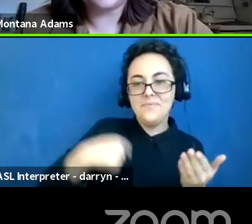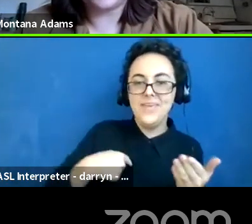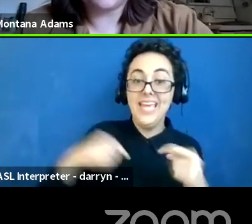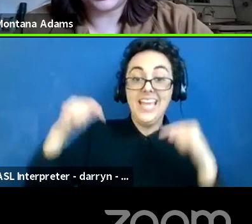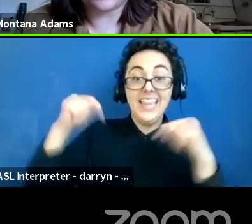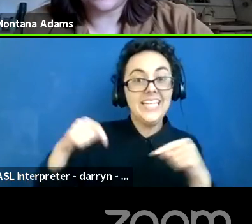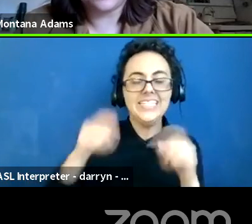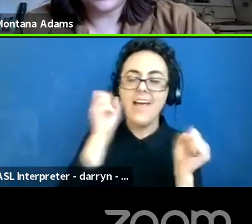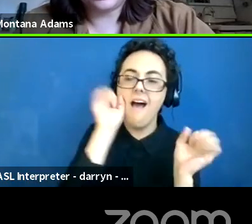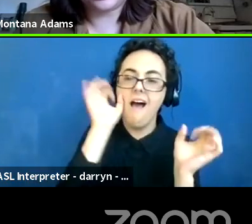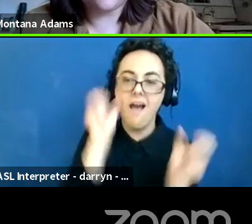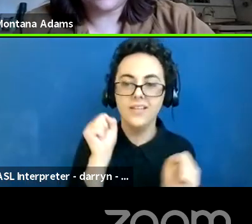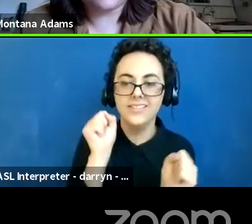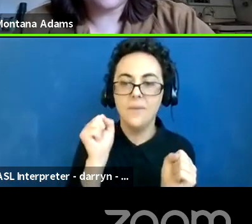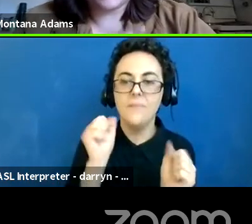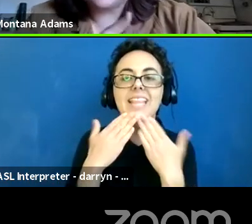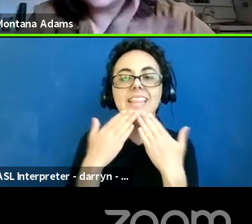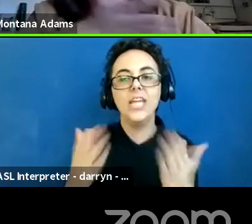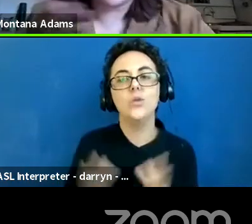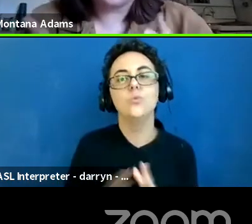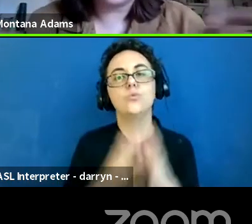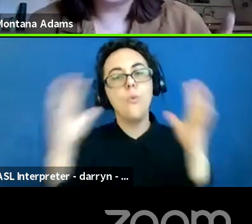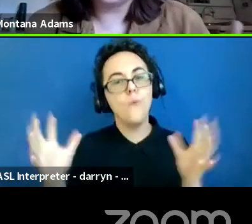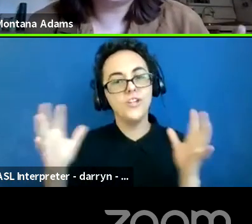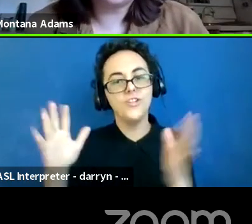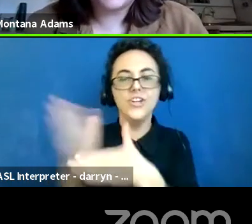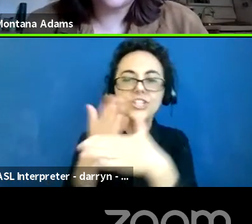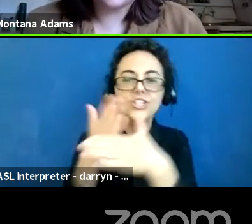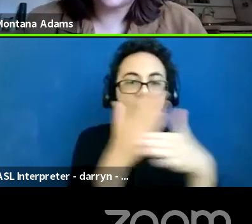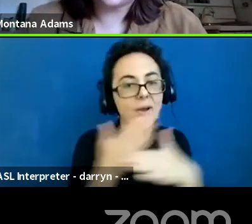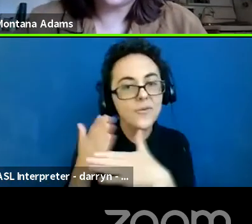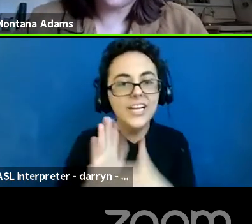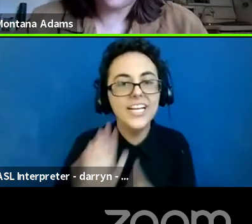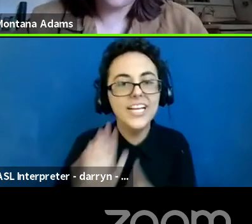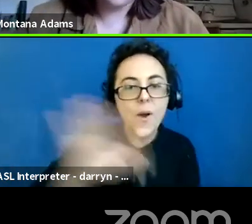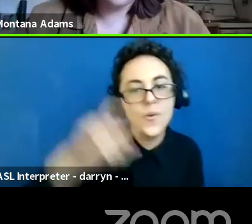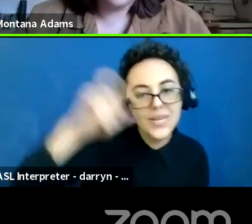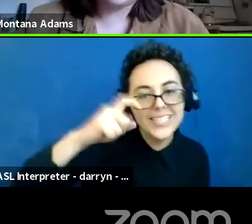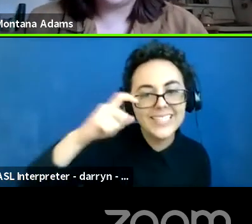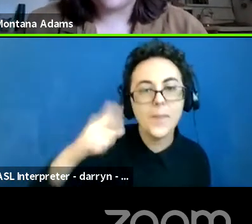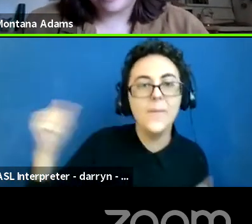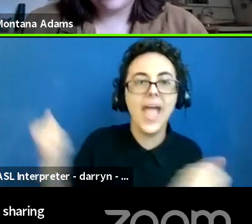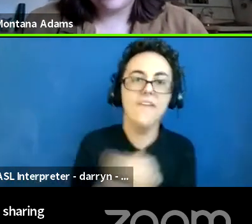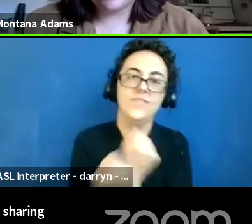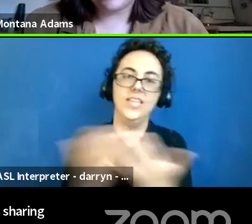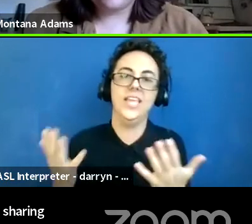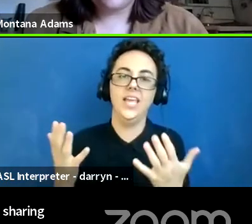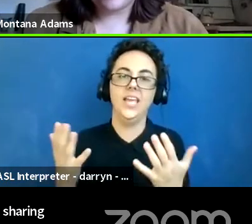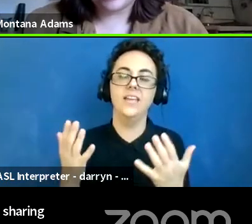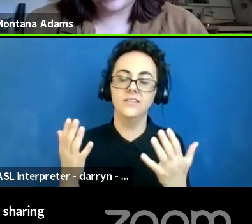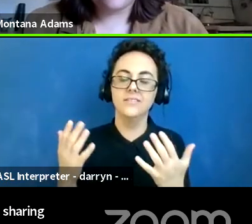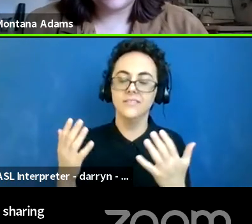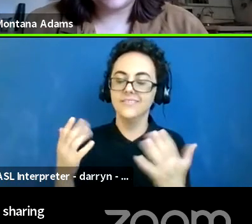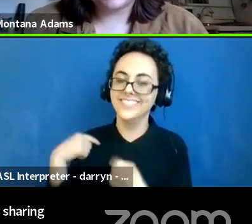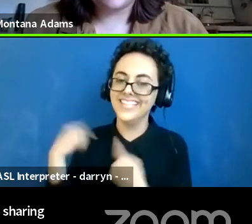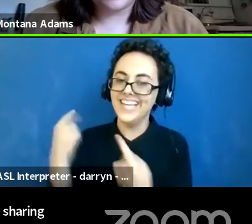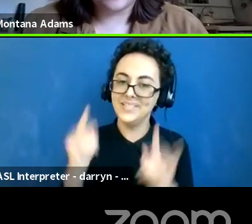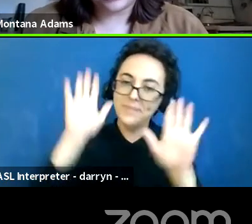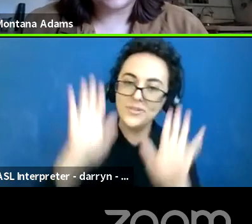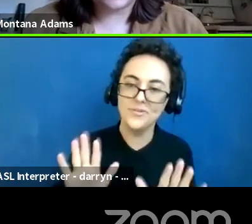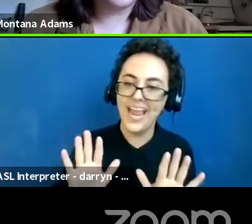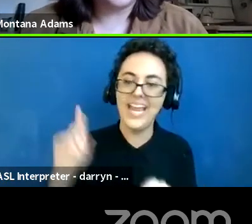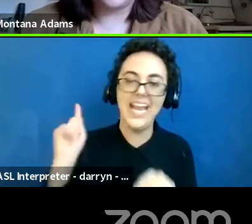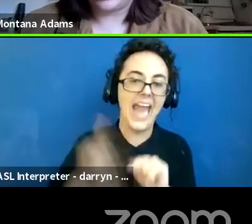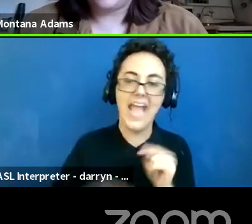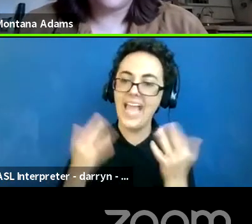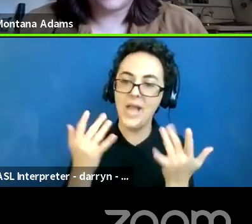thank you so much for sharing everyone else, like, all your wisdom and everything. It's been great. And I can't wait to see what you